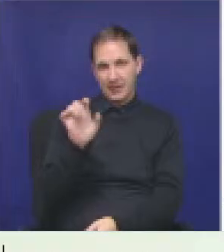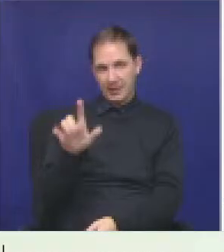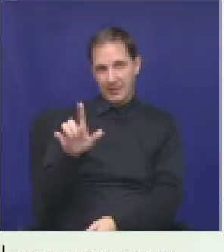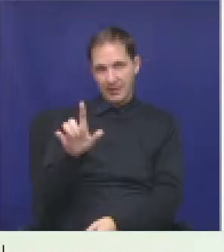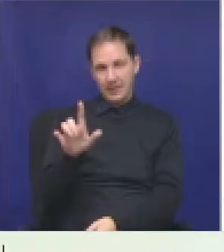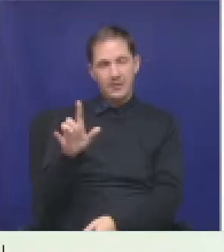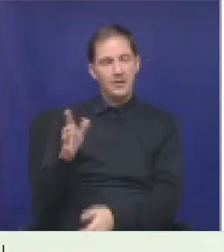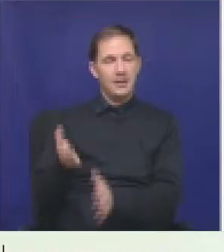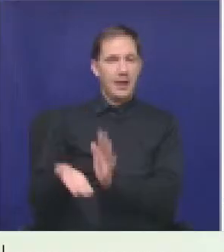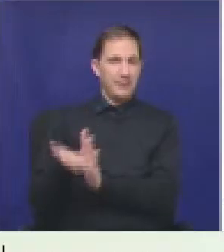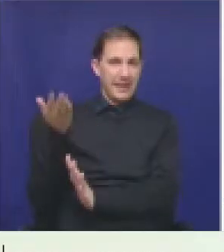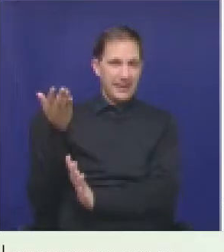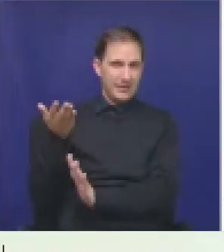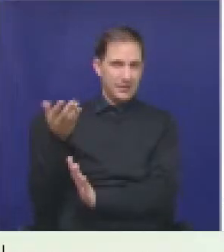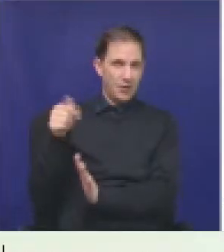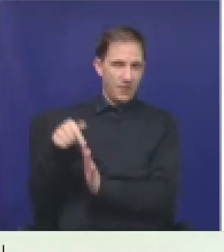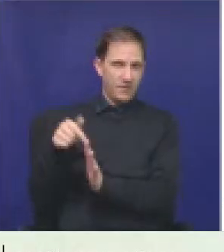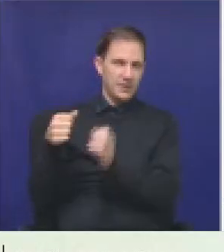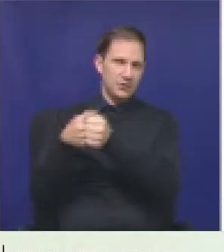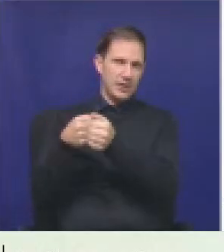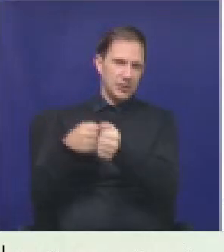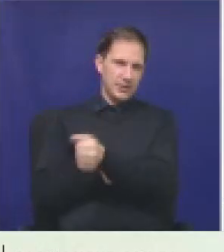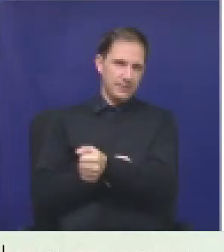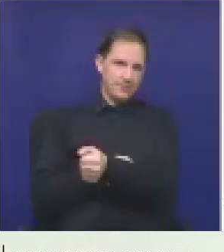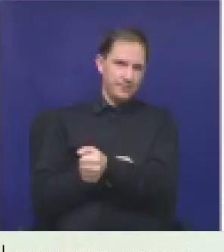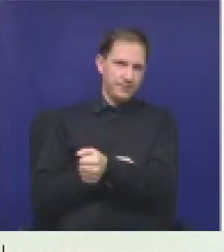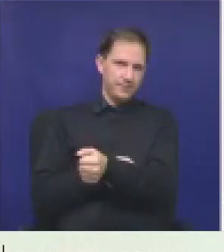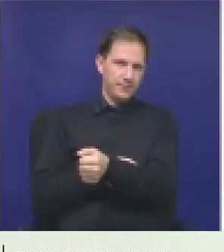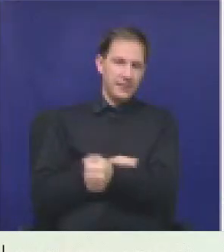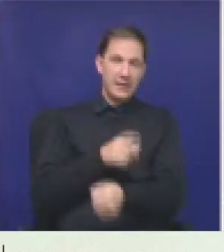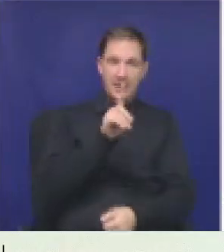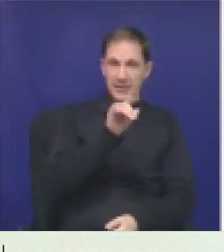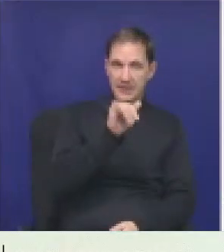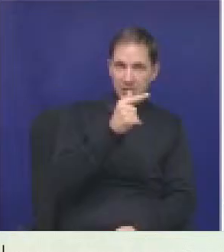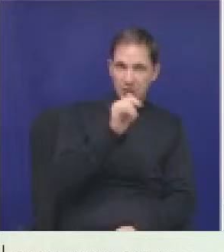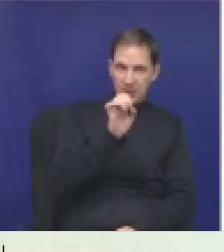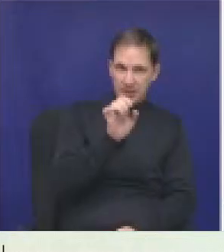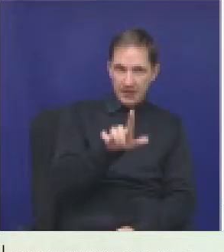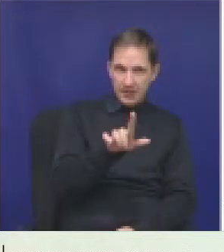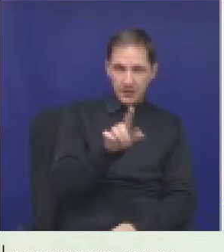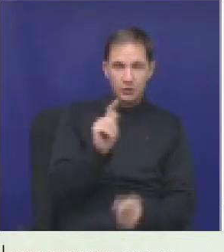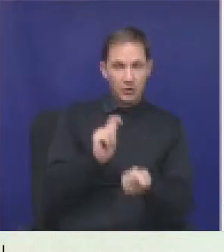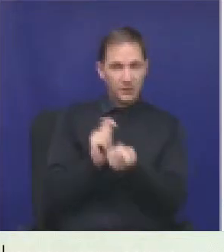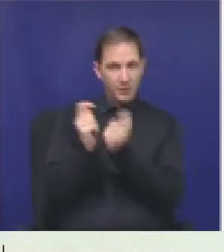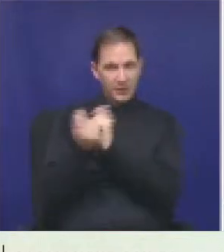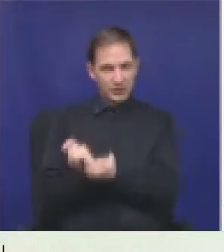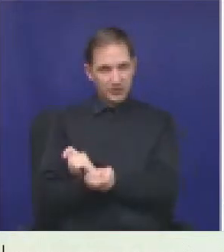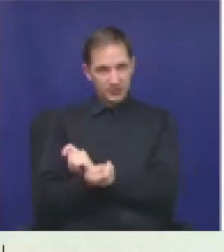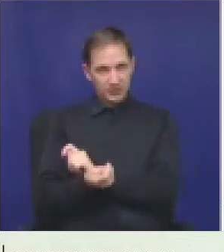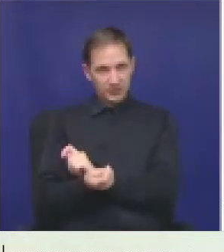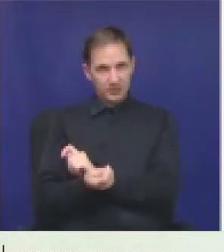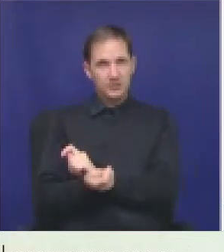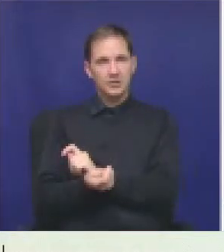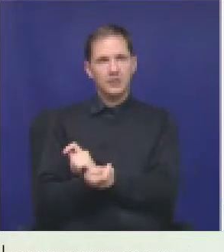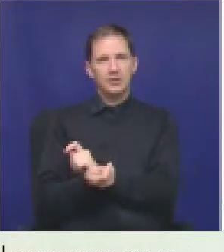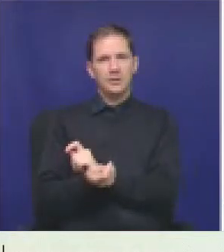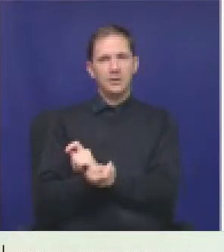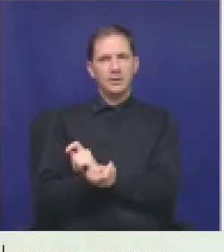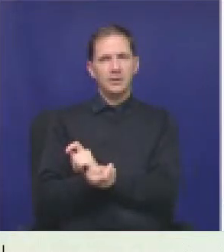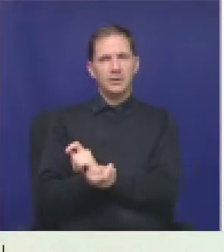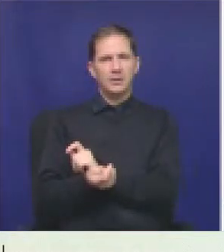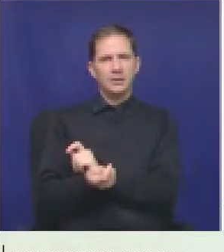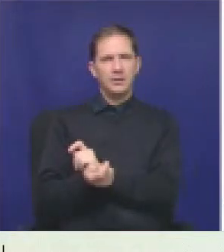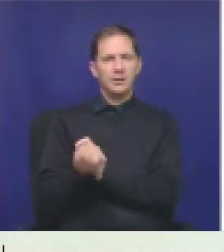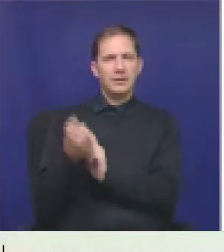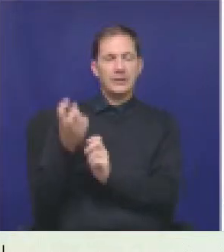of statistical infrastructure. Digital innovation has an impact on the cost of the production of statistical data, which